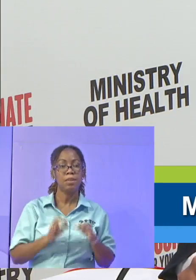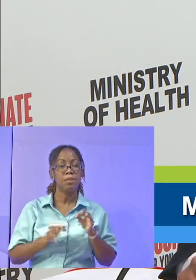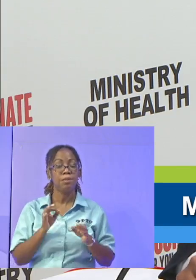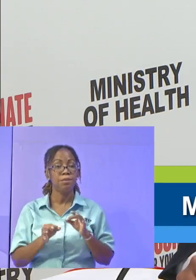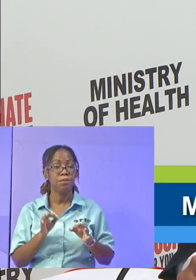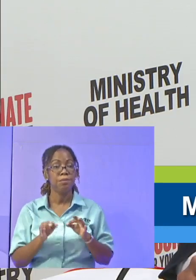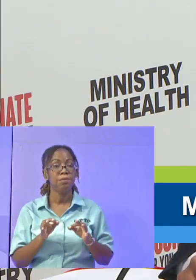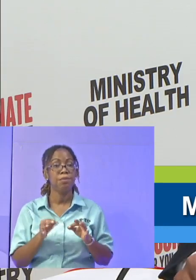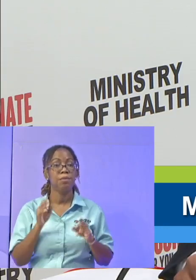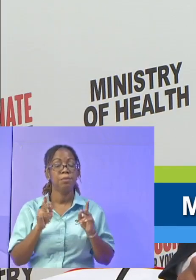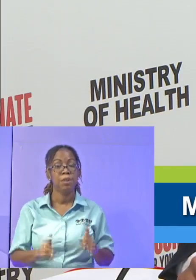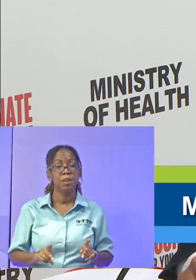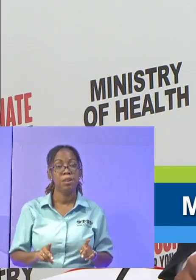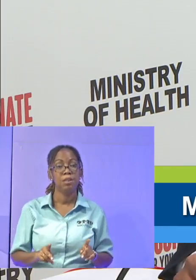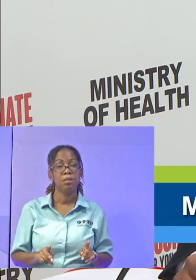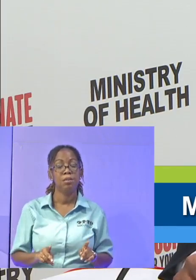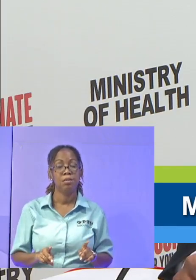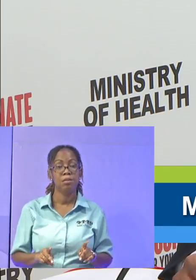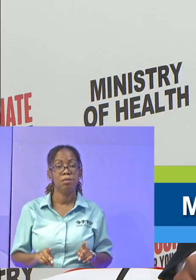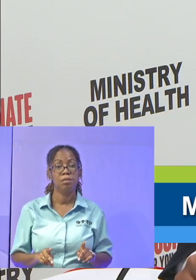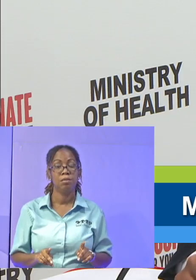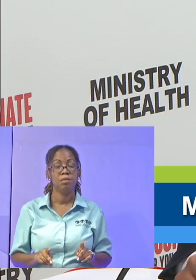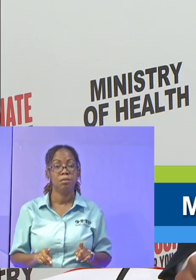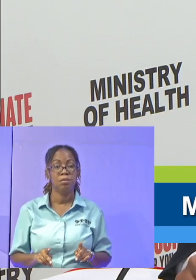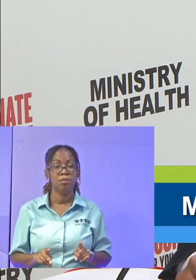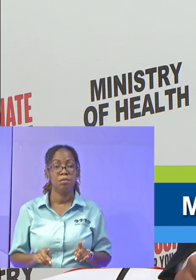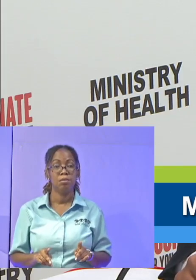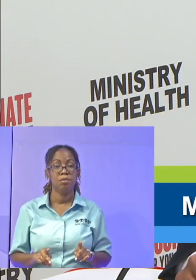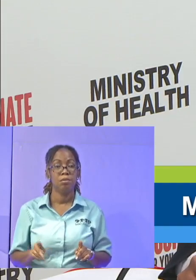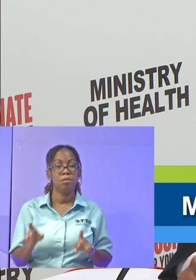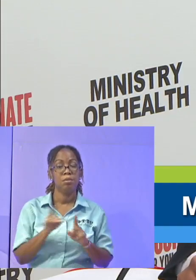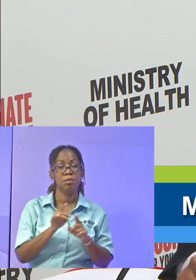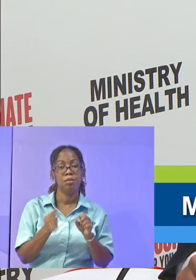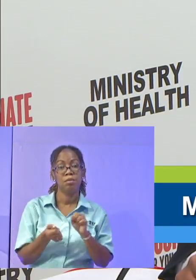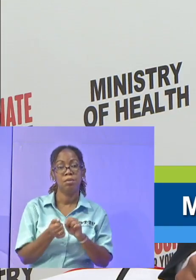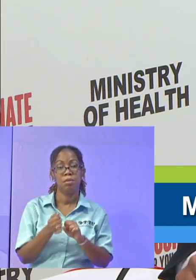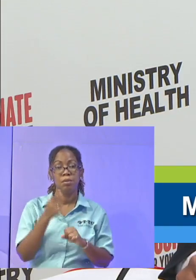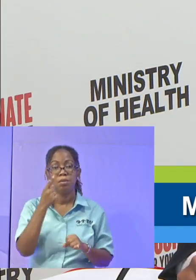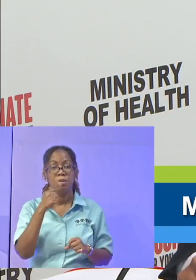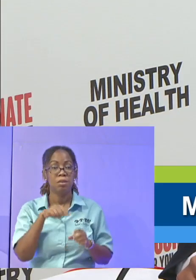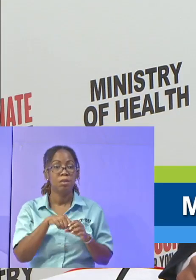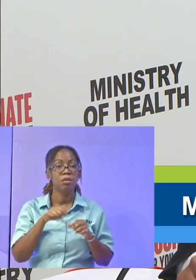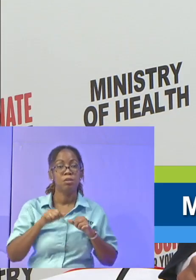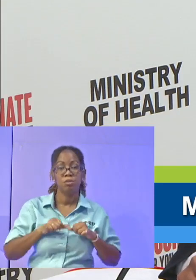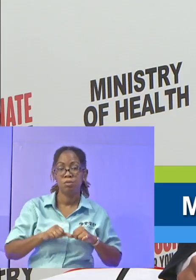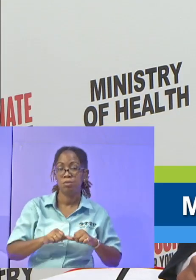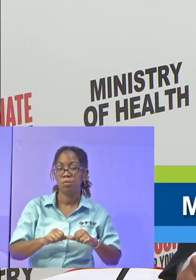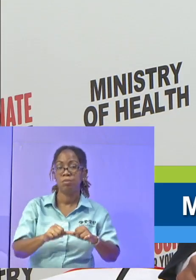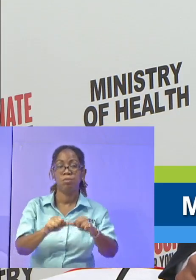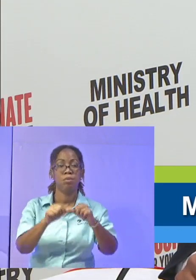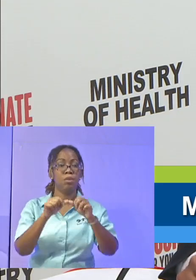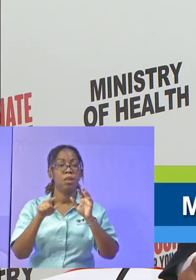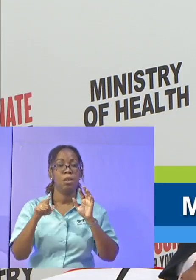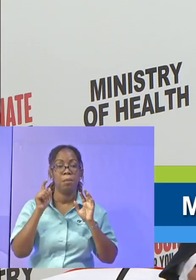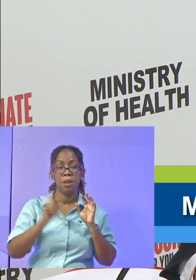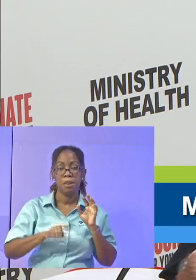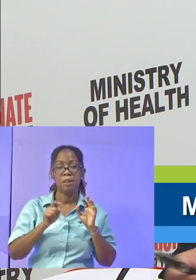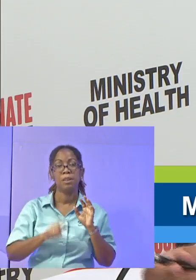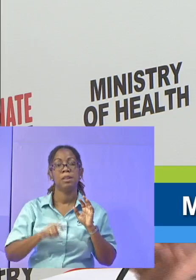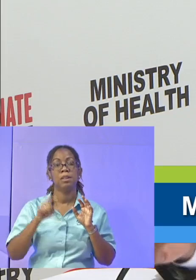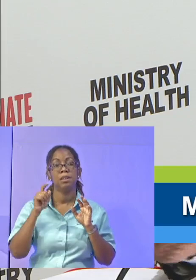virus in their nasopharynx by swabbing are infective or not, and we have maintained the stance that the negative PCR for now is